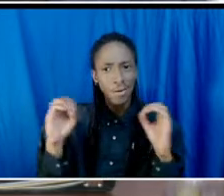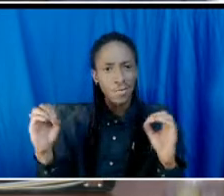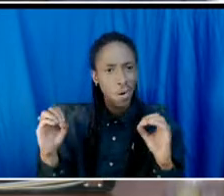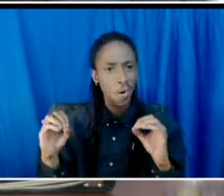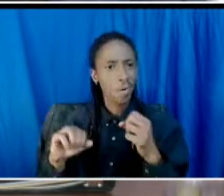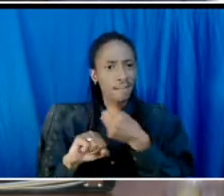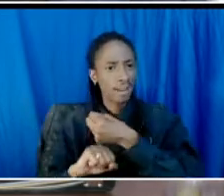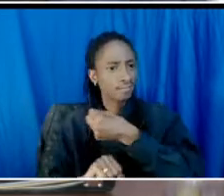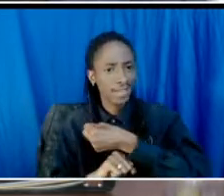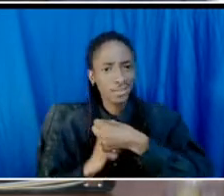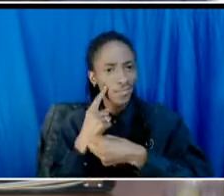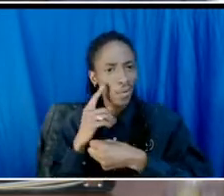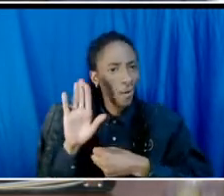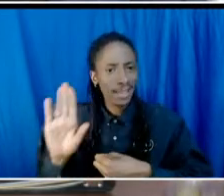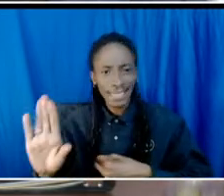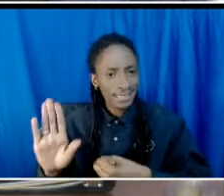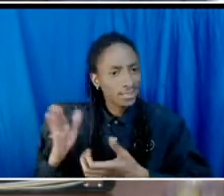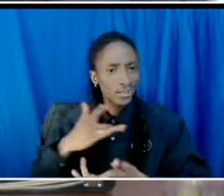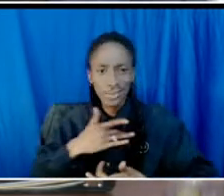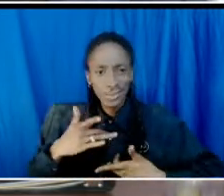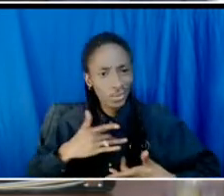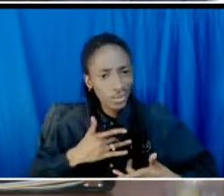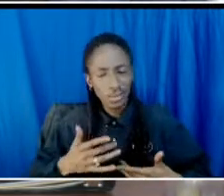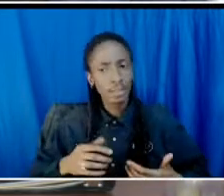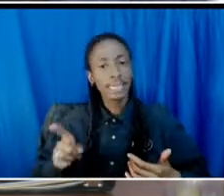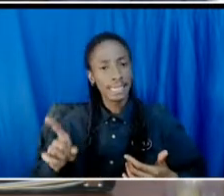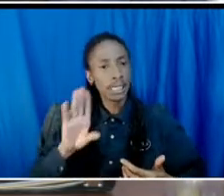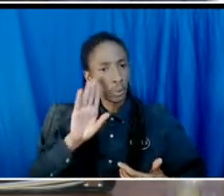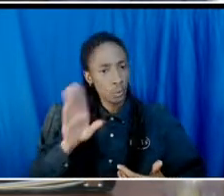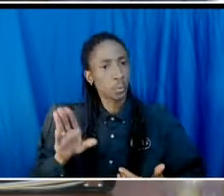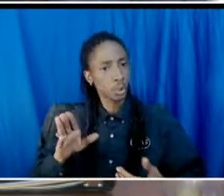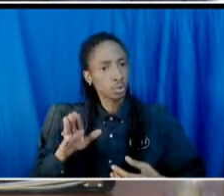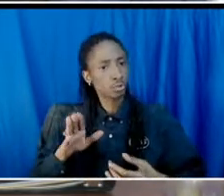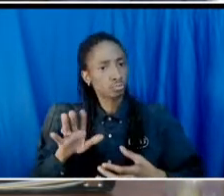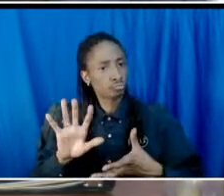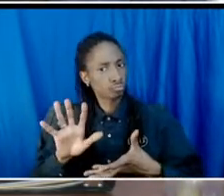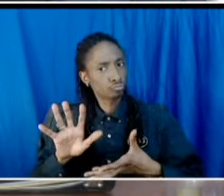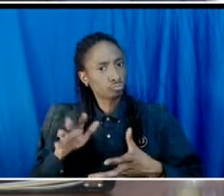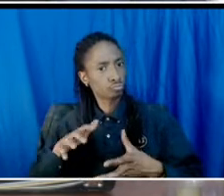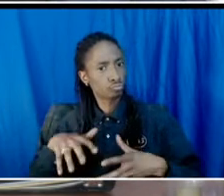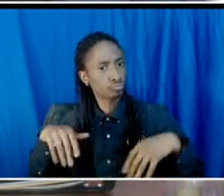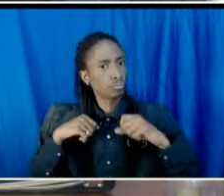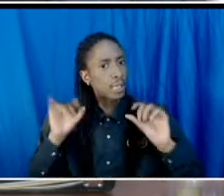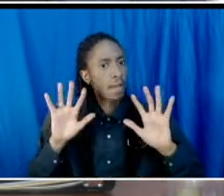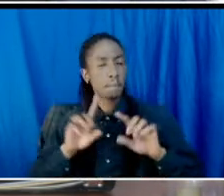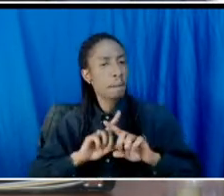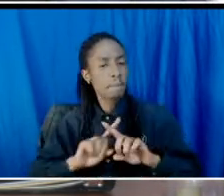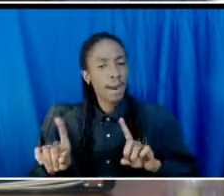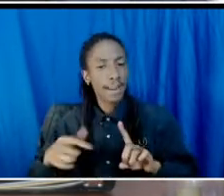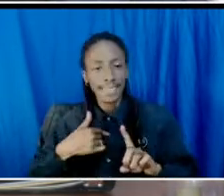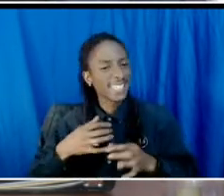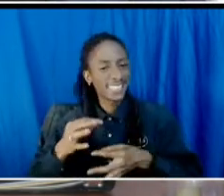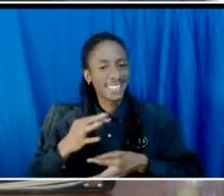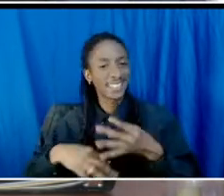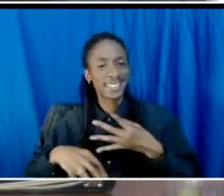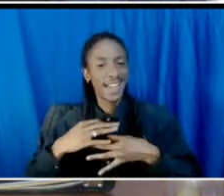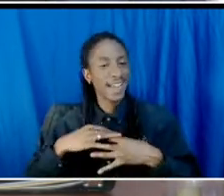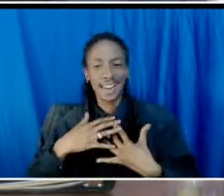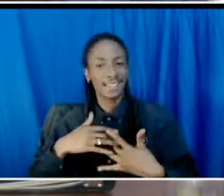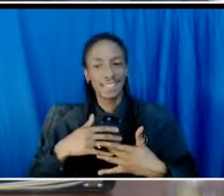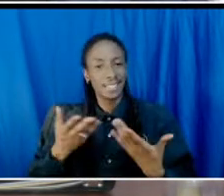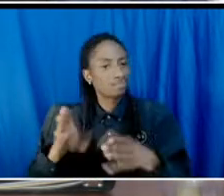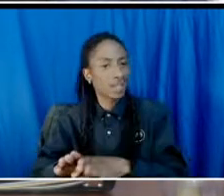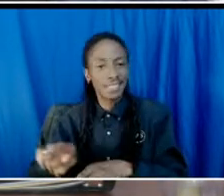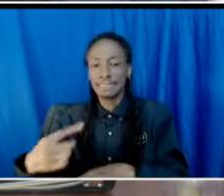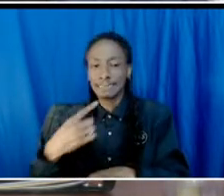his concern, that he would retreat. But instead he doubled down and said, well, okay, so there's no foreign